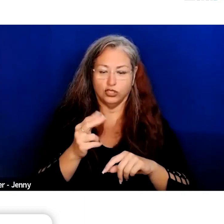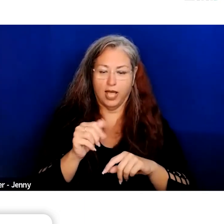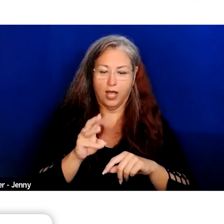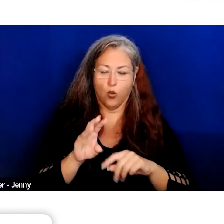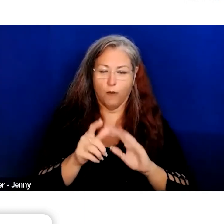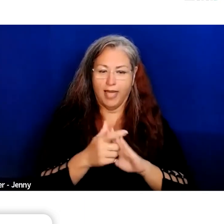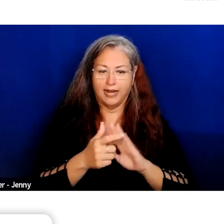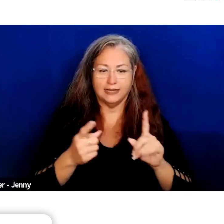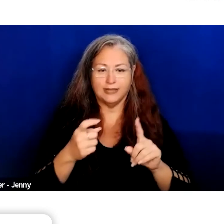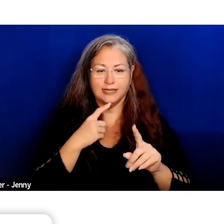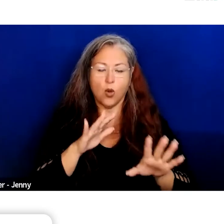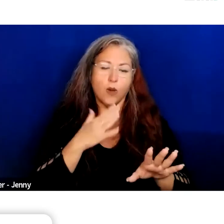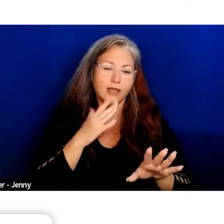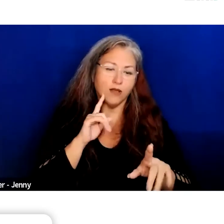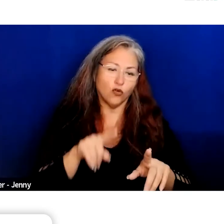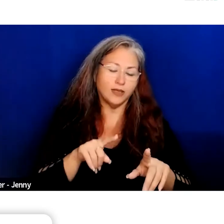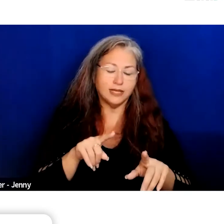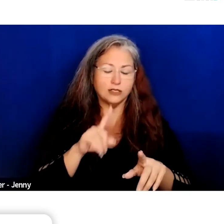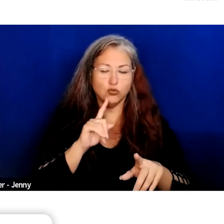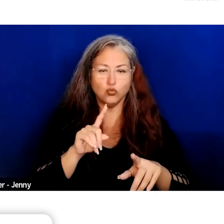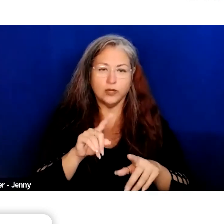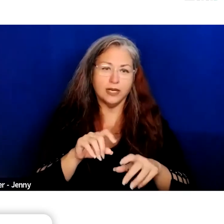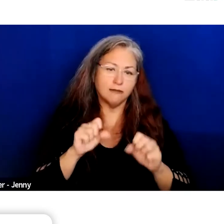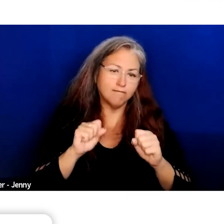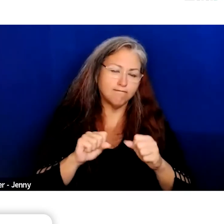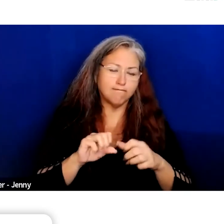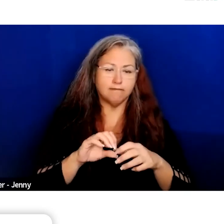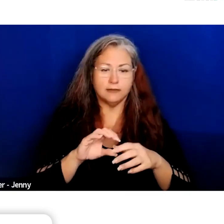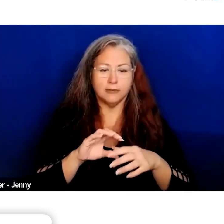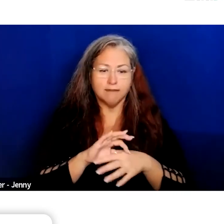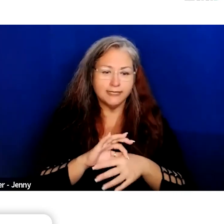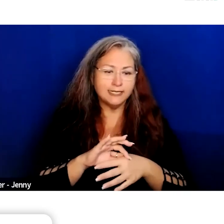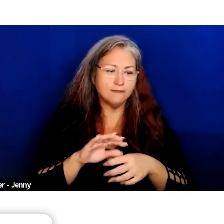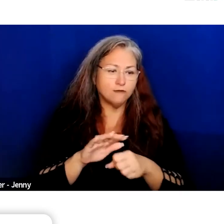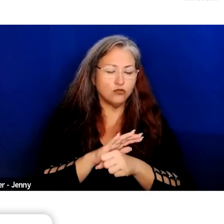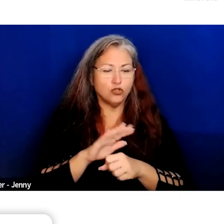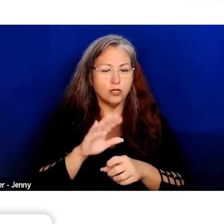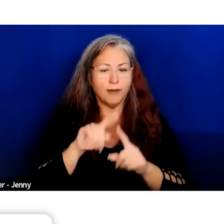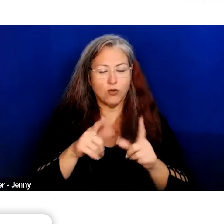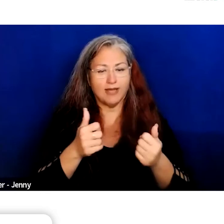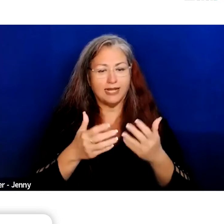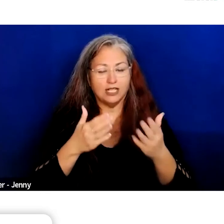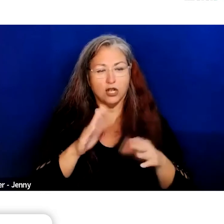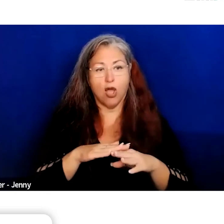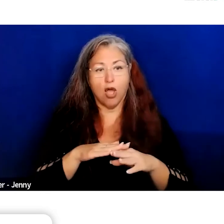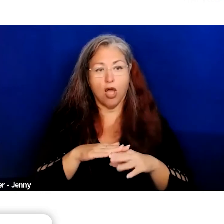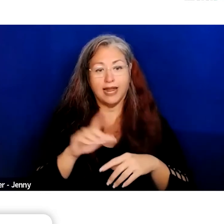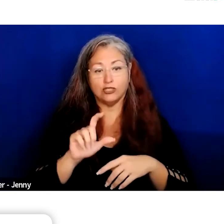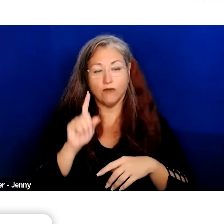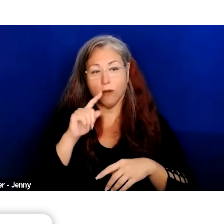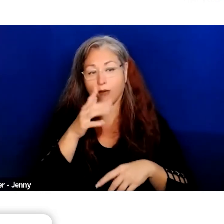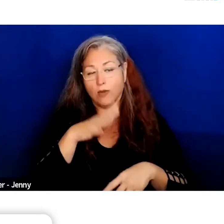someone asks, thank you for this insightful, meaty conversation. Do you have any suggestions for Black women on Instagram hoping to overcome